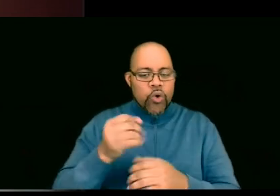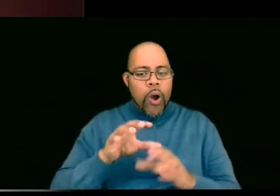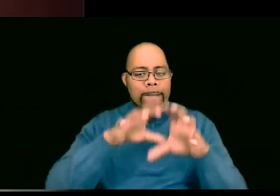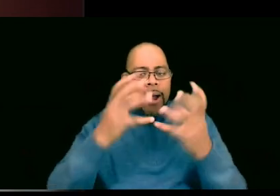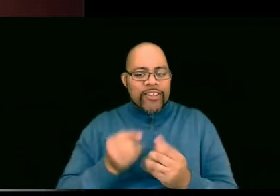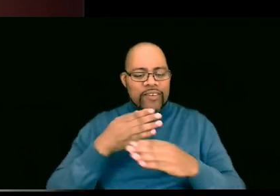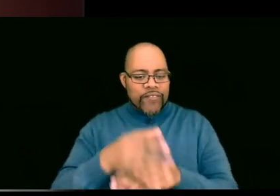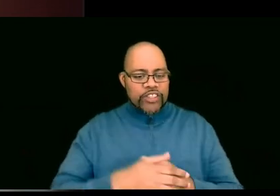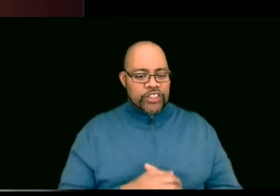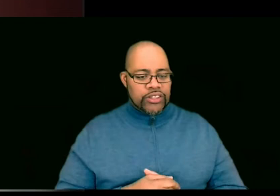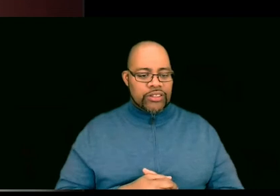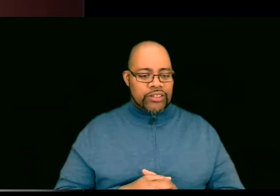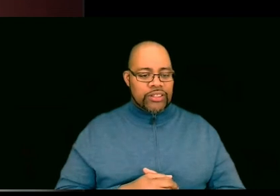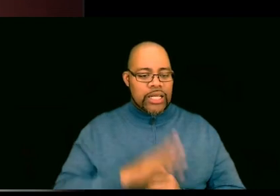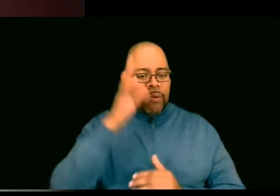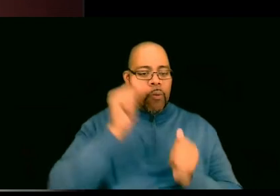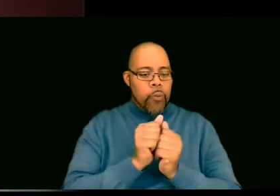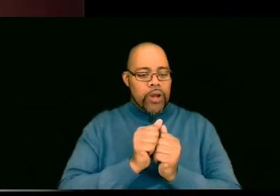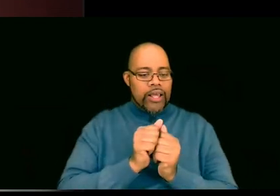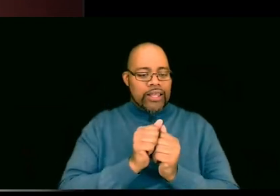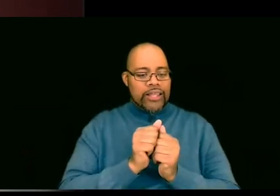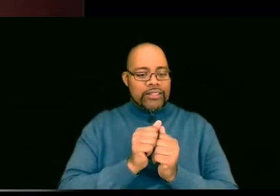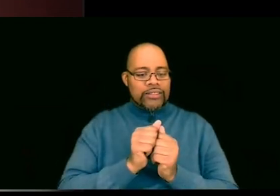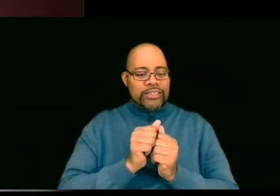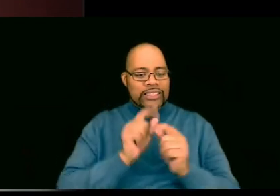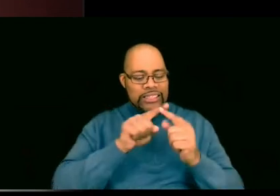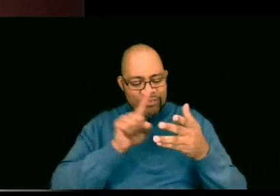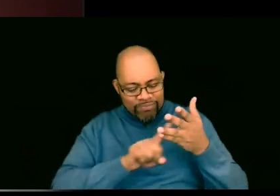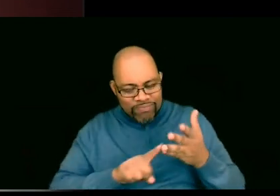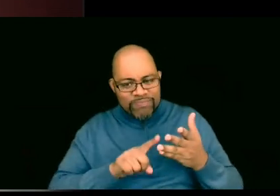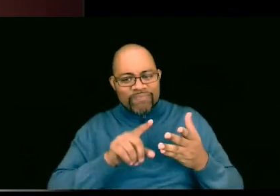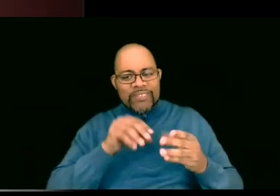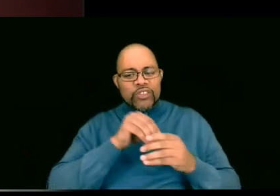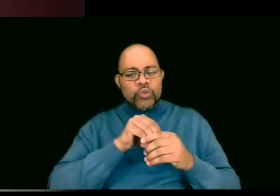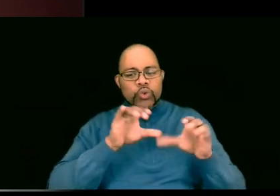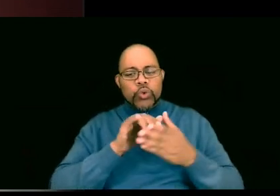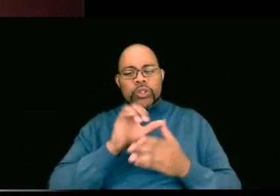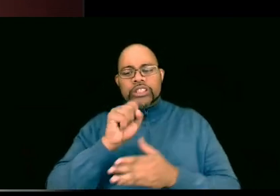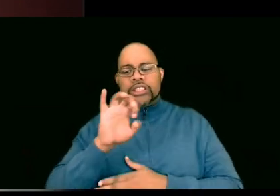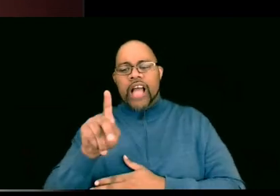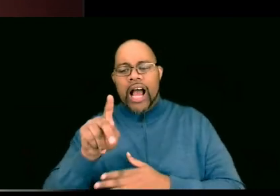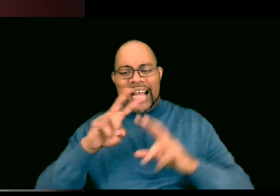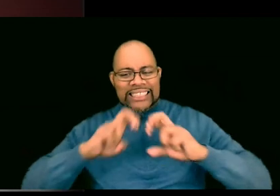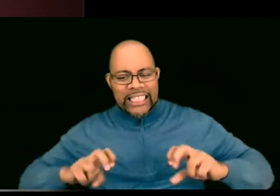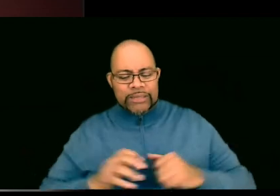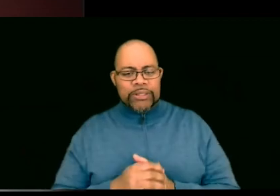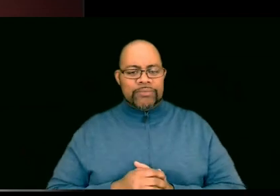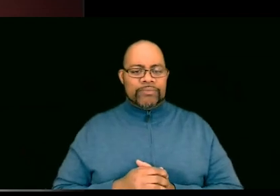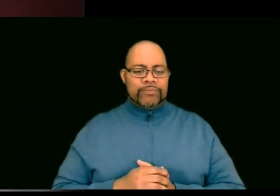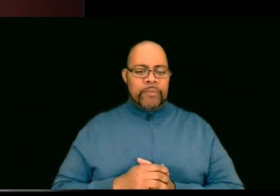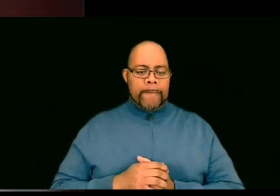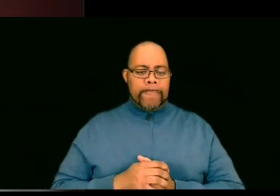or population of fish to come up with an indices to go into a stock assessment, you know,